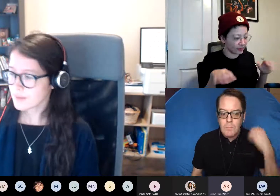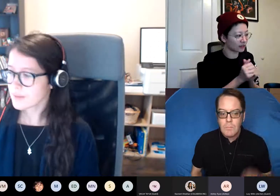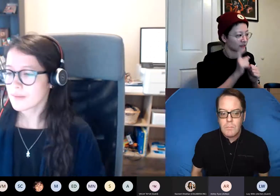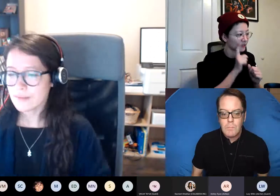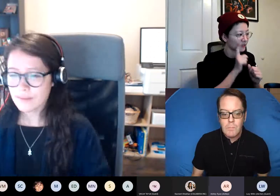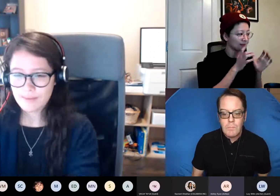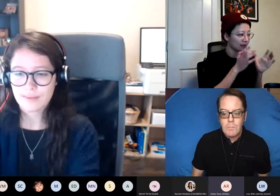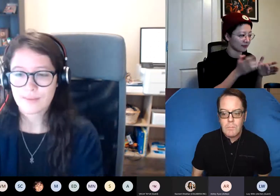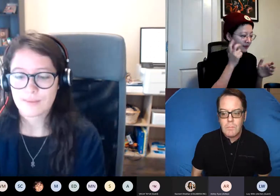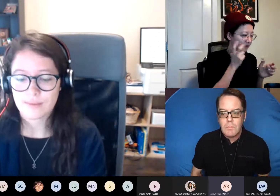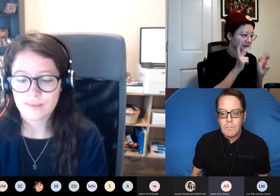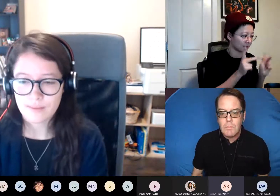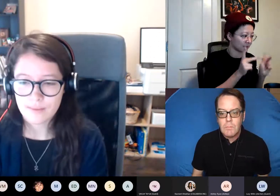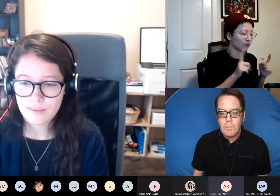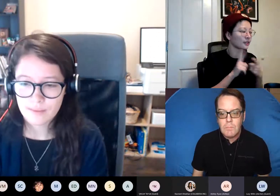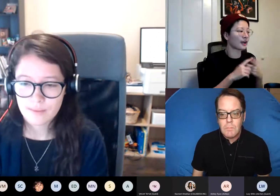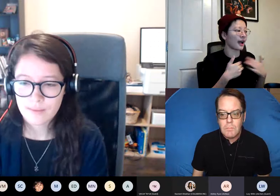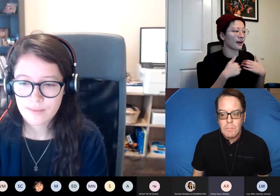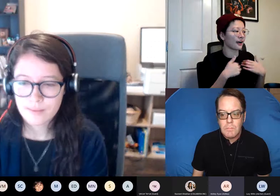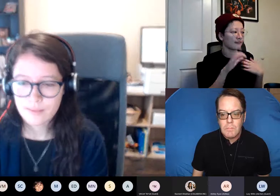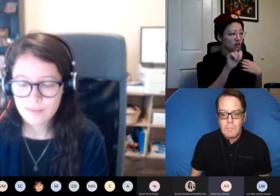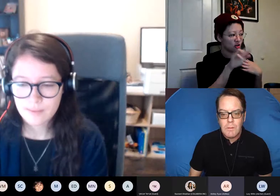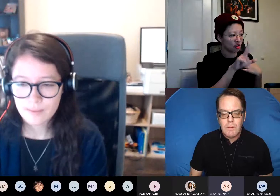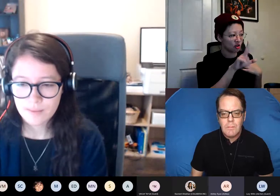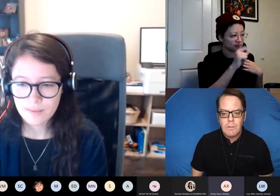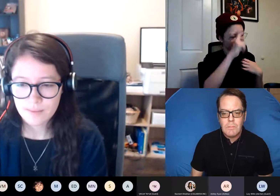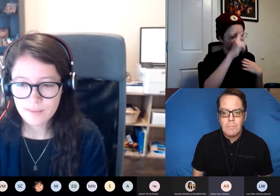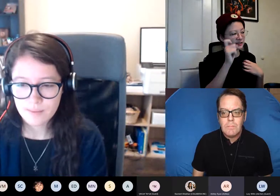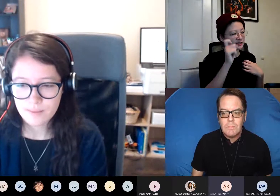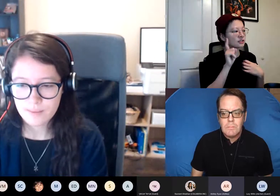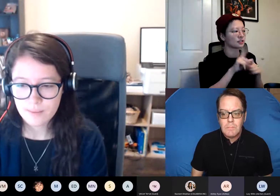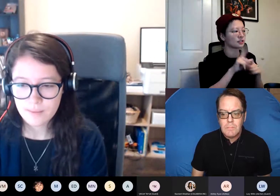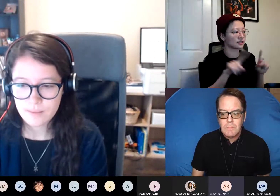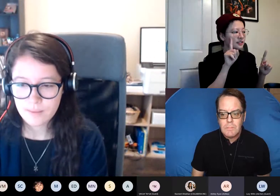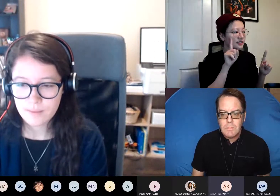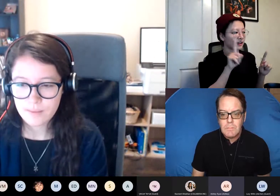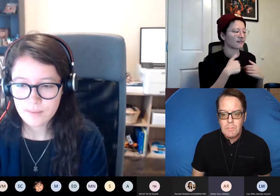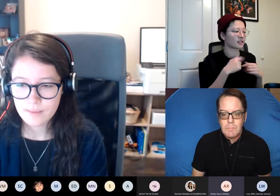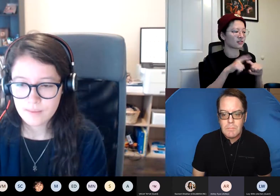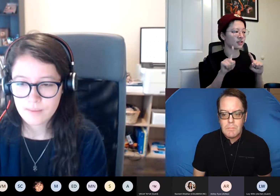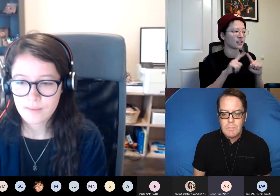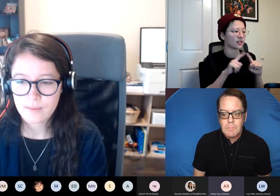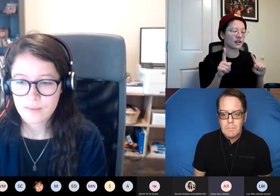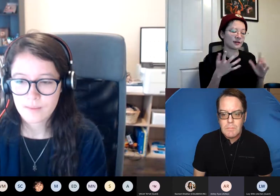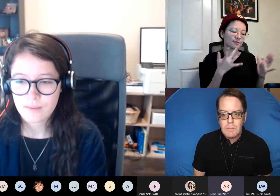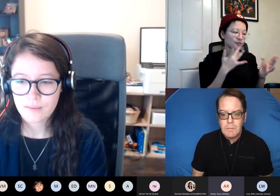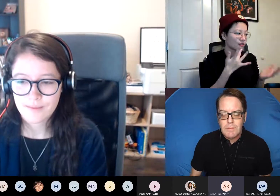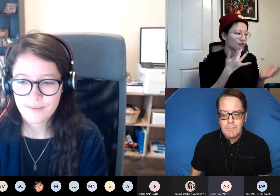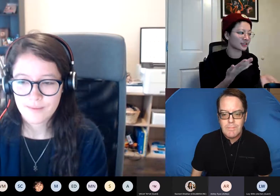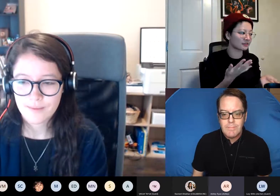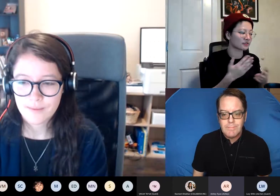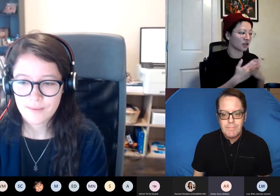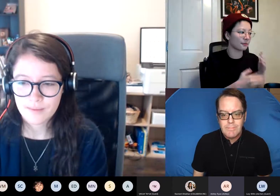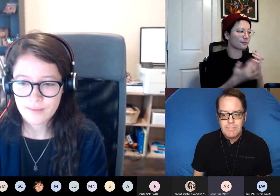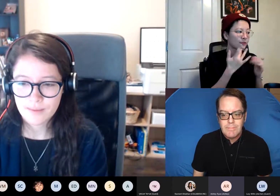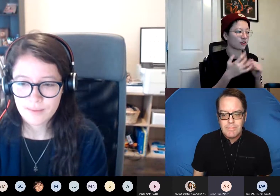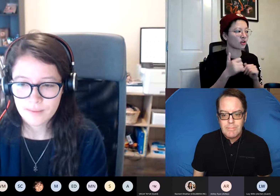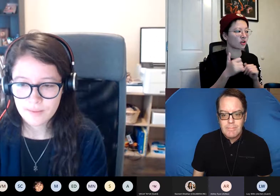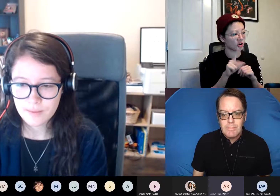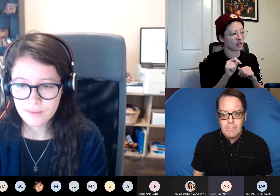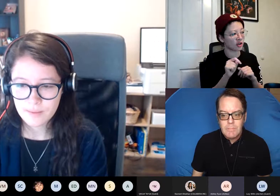who use a more manual method of communication by using the hands or the body. We also make sure to include